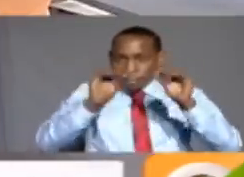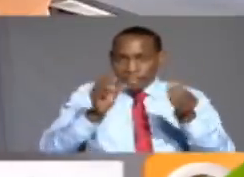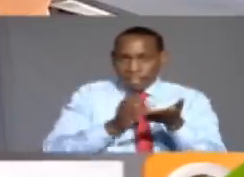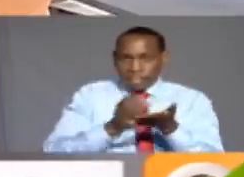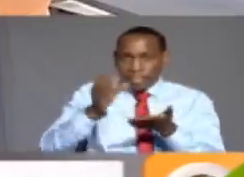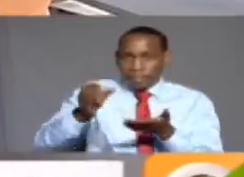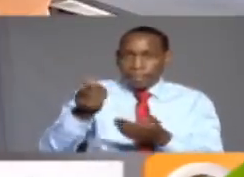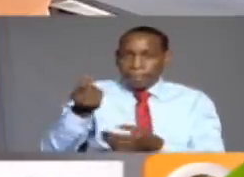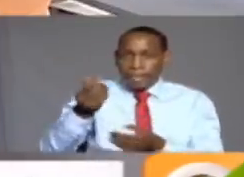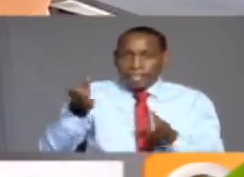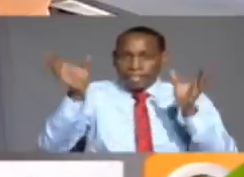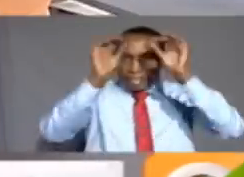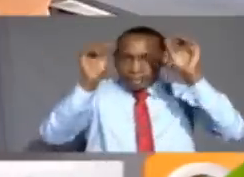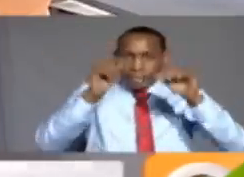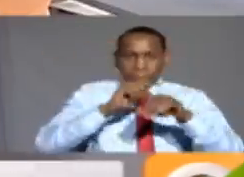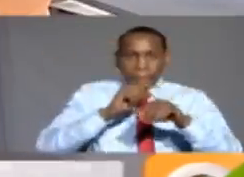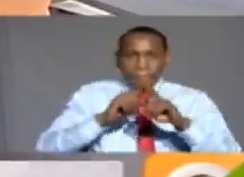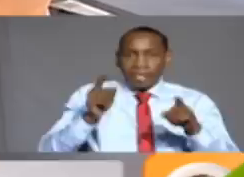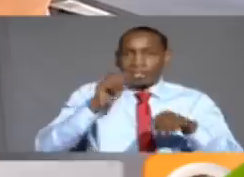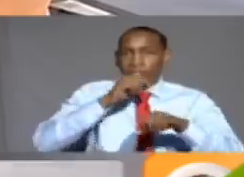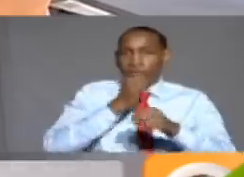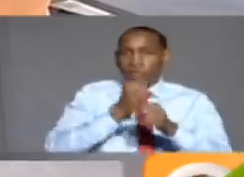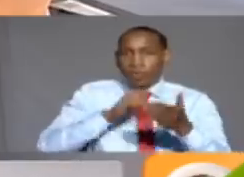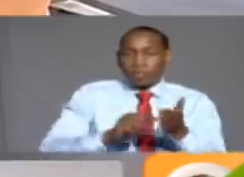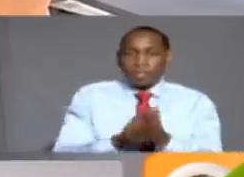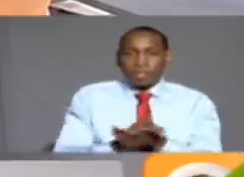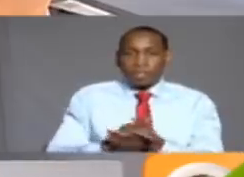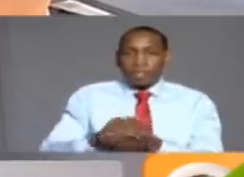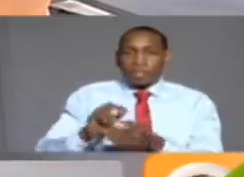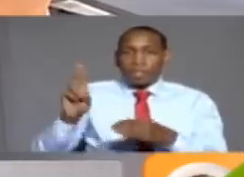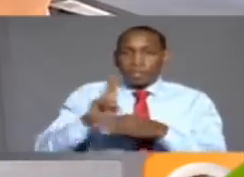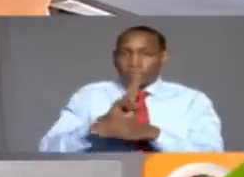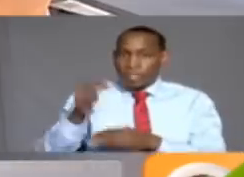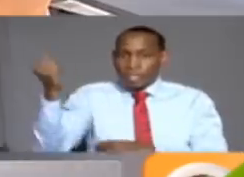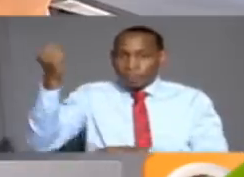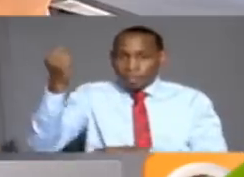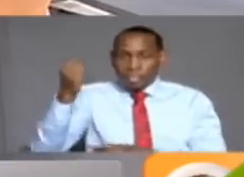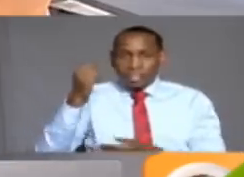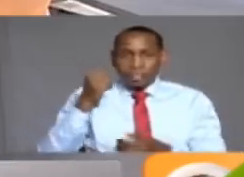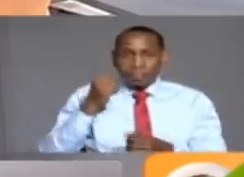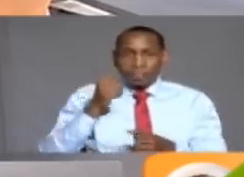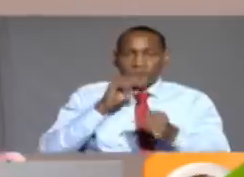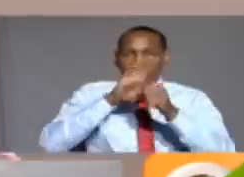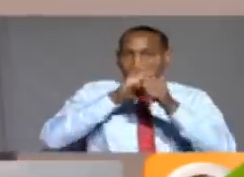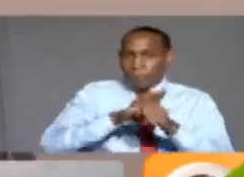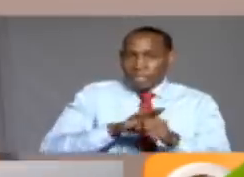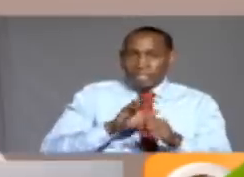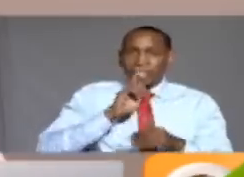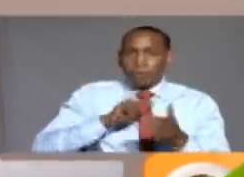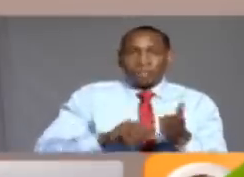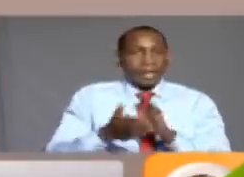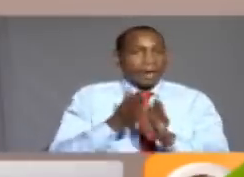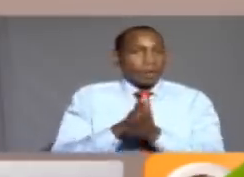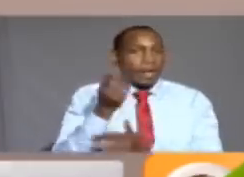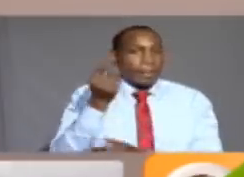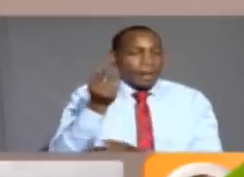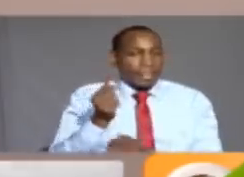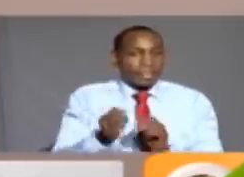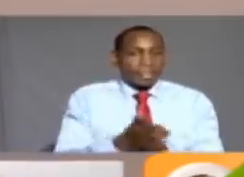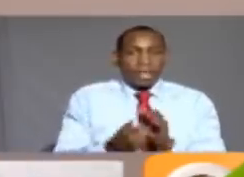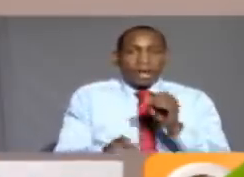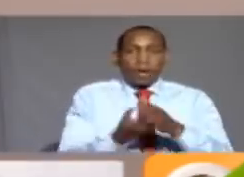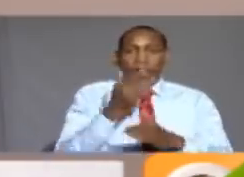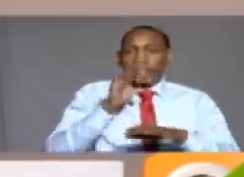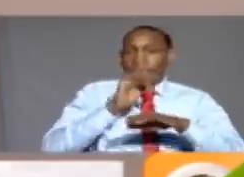to the executive. But what they are doing now, they are using politics, and he has said it, to actually demonize, to say there is no money, they were launched too